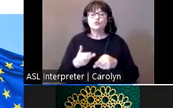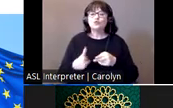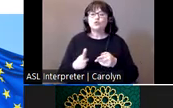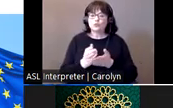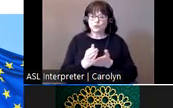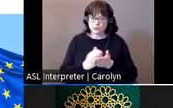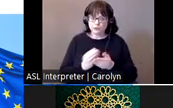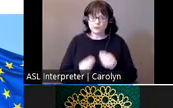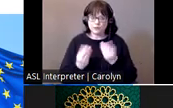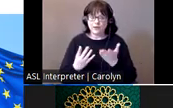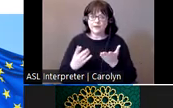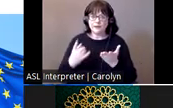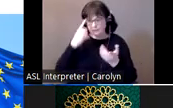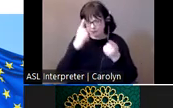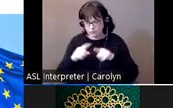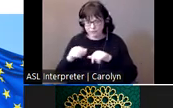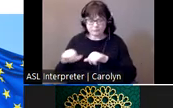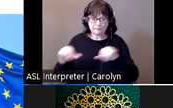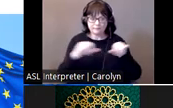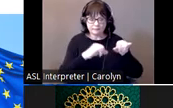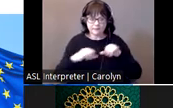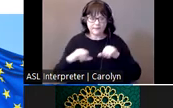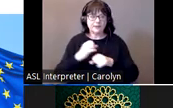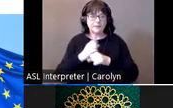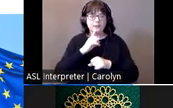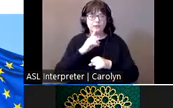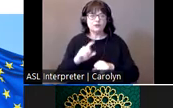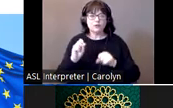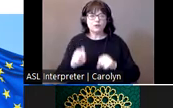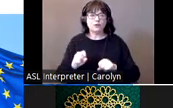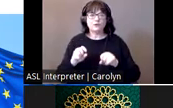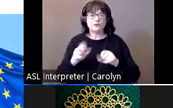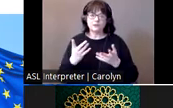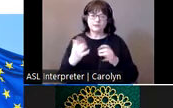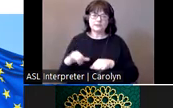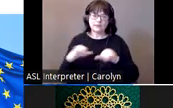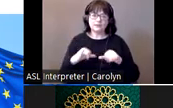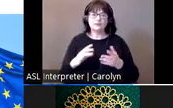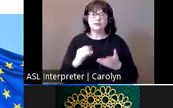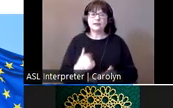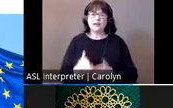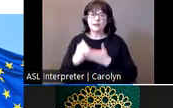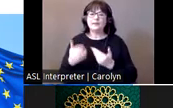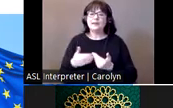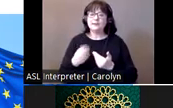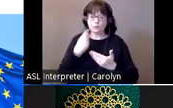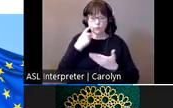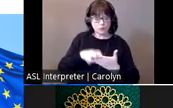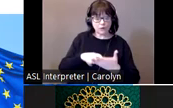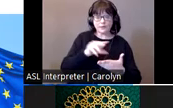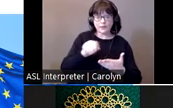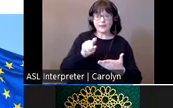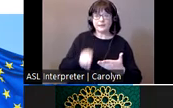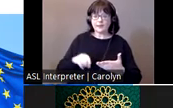quality standards and facilitating recognition and portability. Again, not really anything different than what we've been hearing, but it's interesting